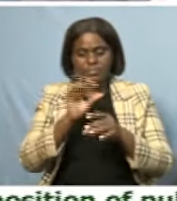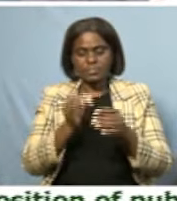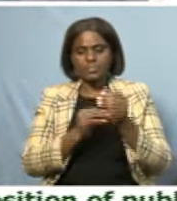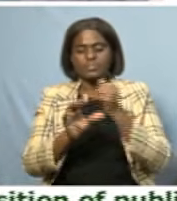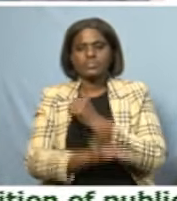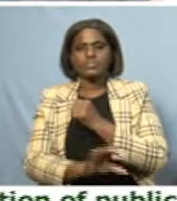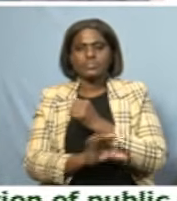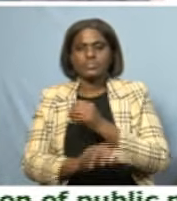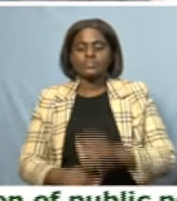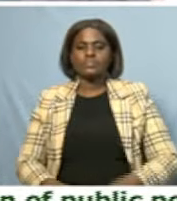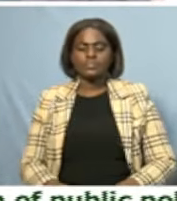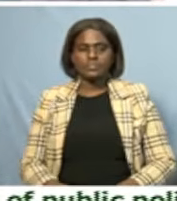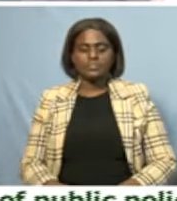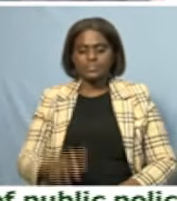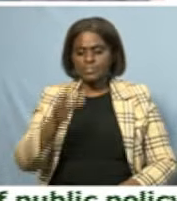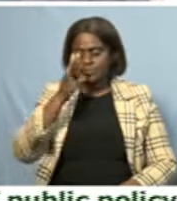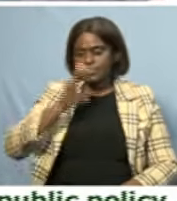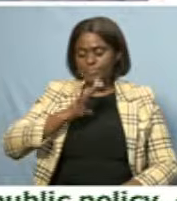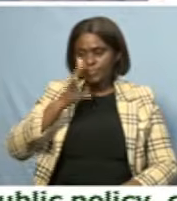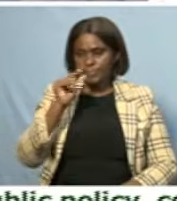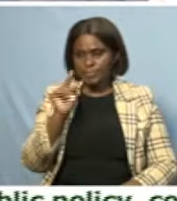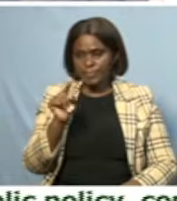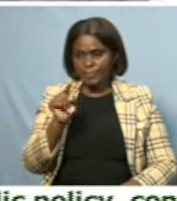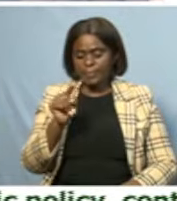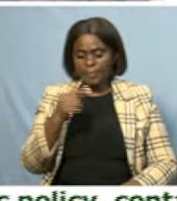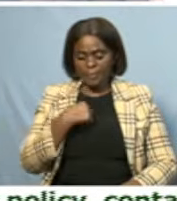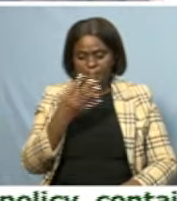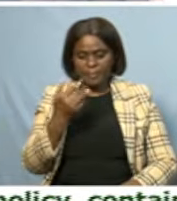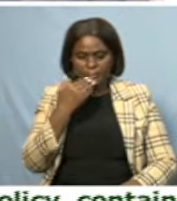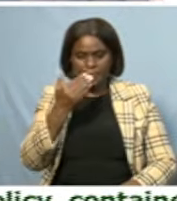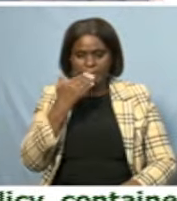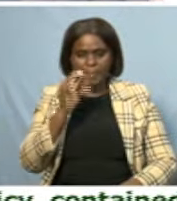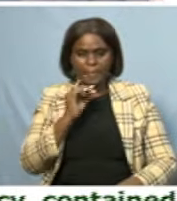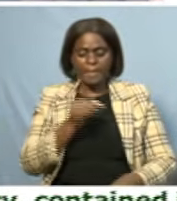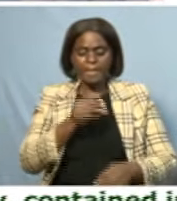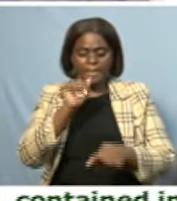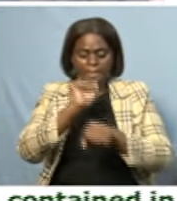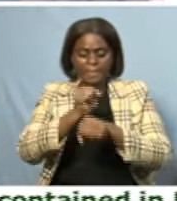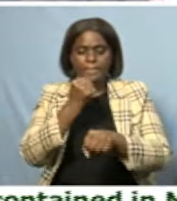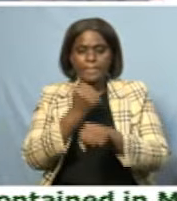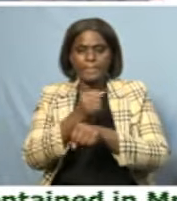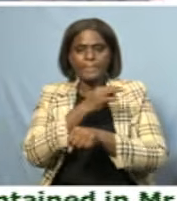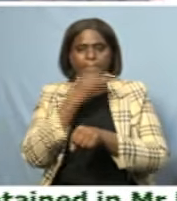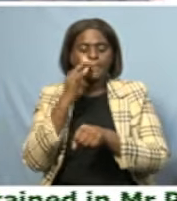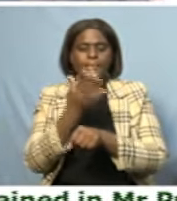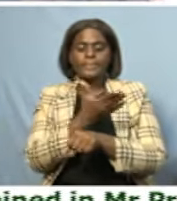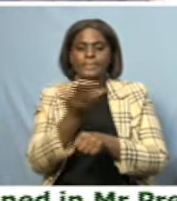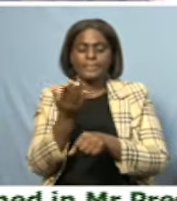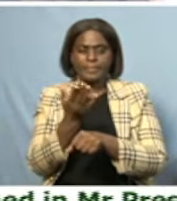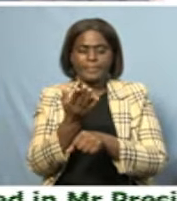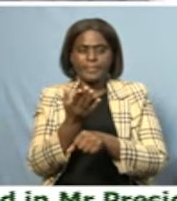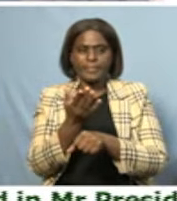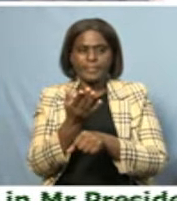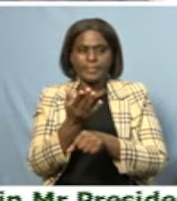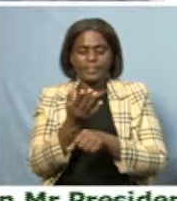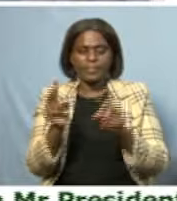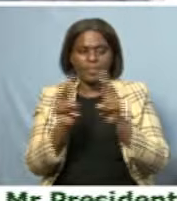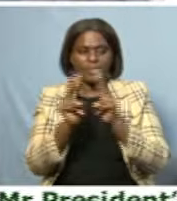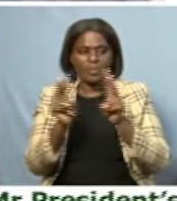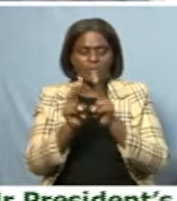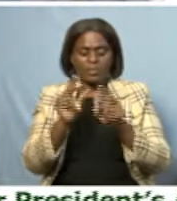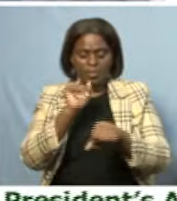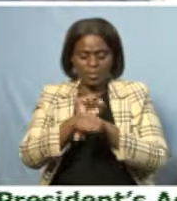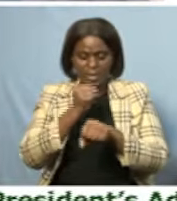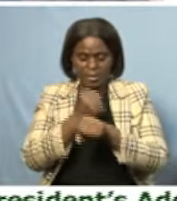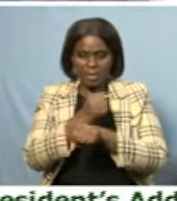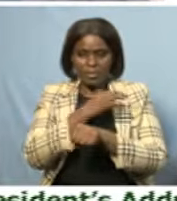country. Madam Speaker, I want to thank our hard-working farmers. Very, very